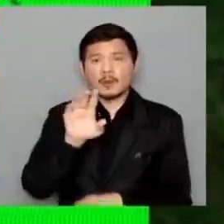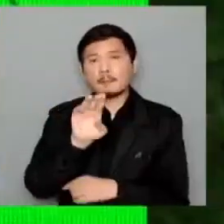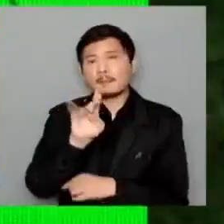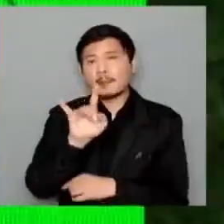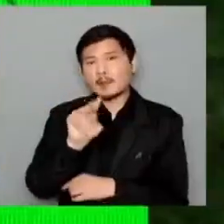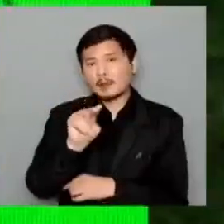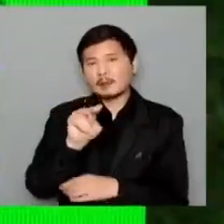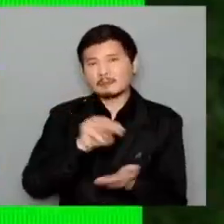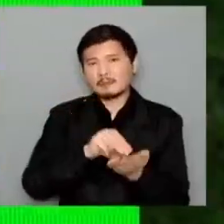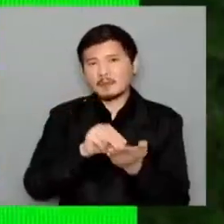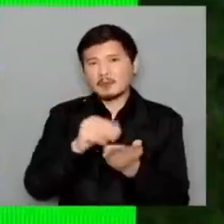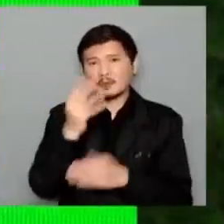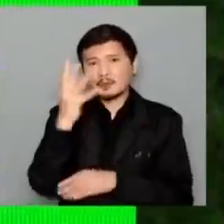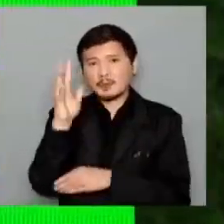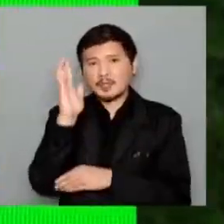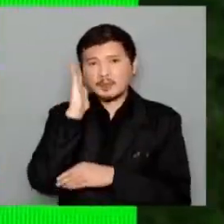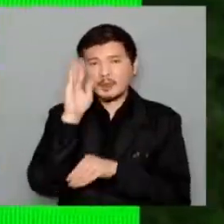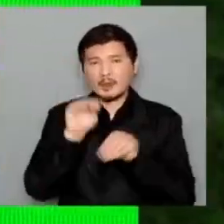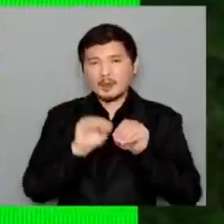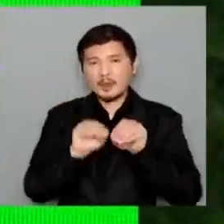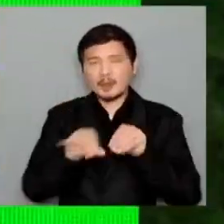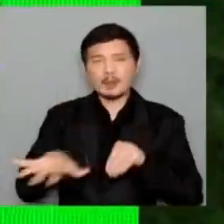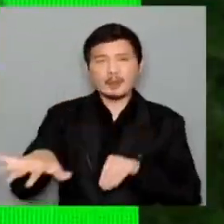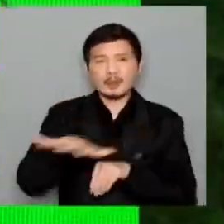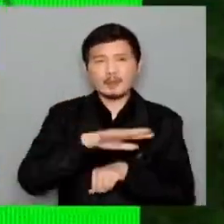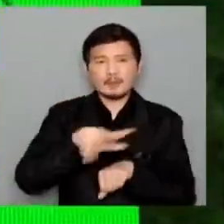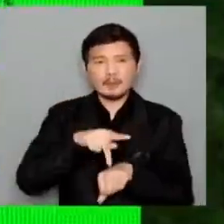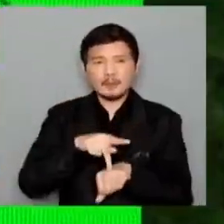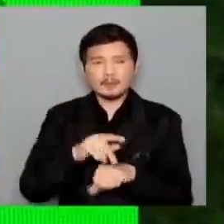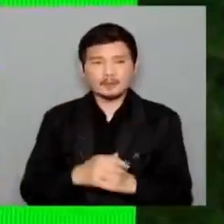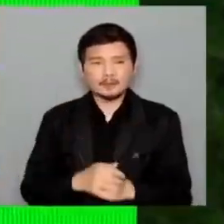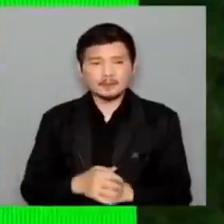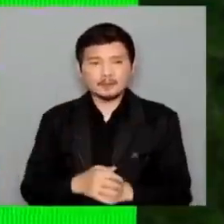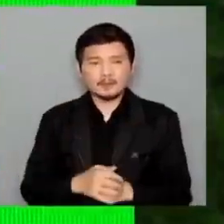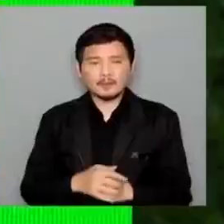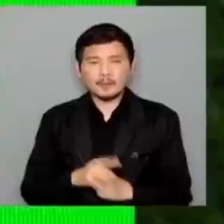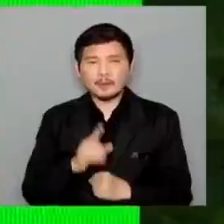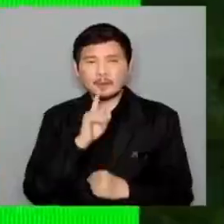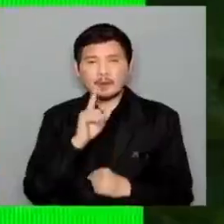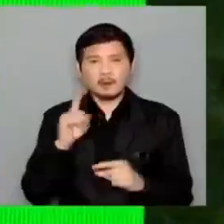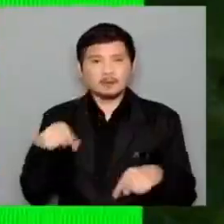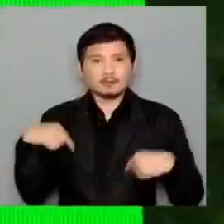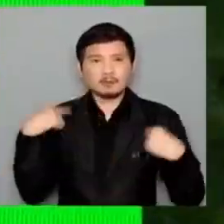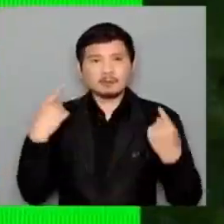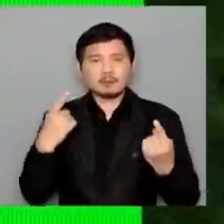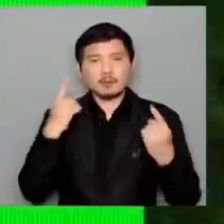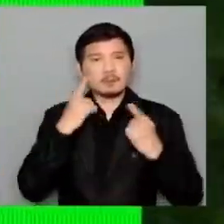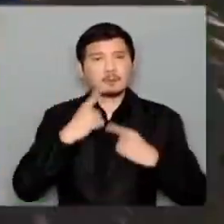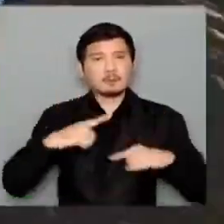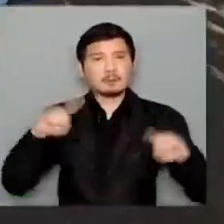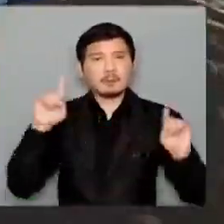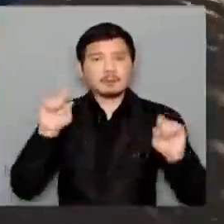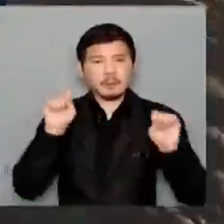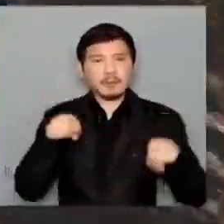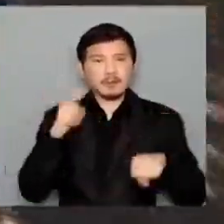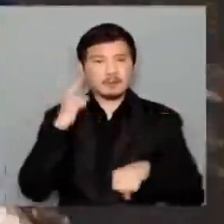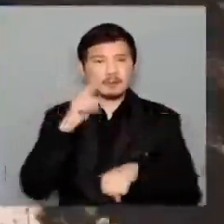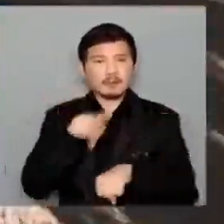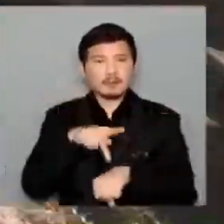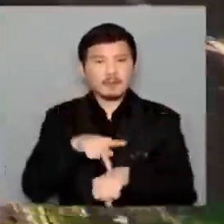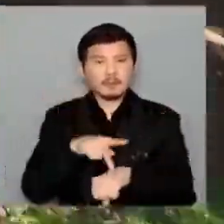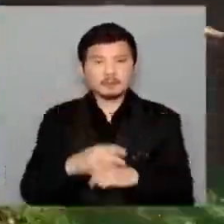2023. Sa ating bayanihan para sa kalikasan, malayo ang mararating natin para sa ating bansa.